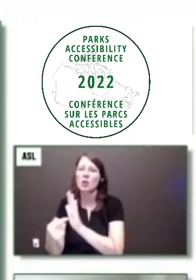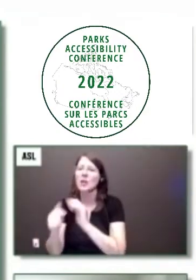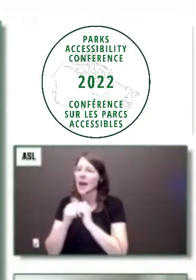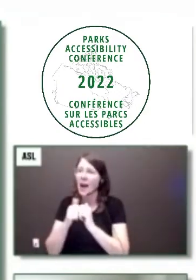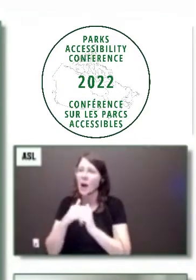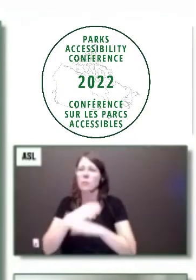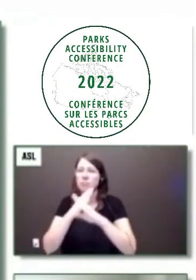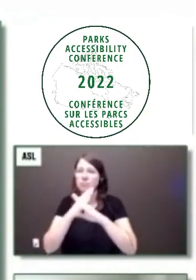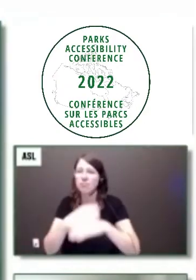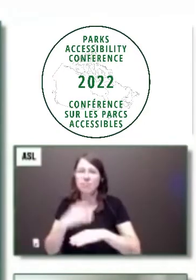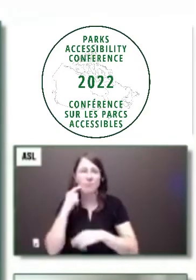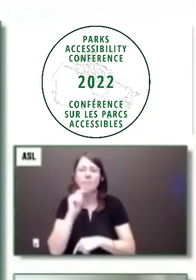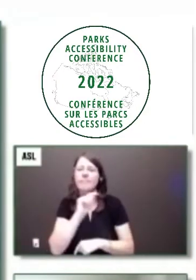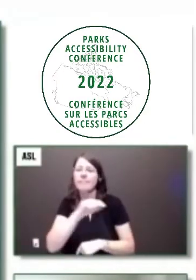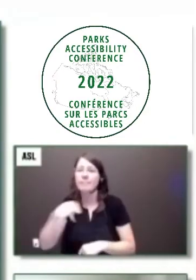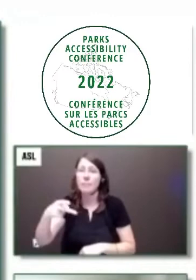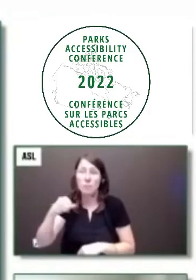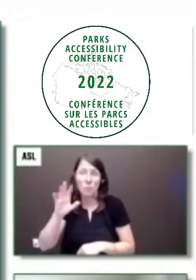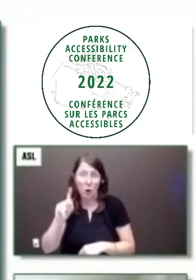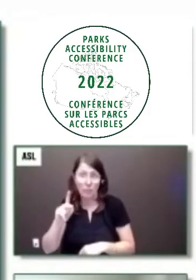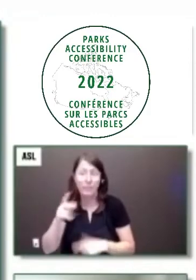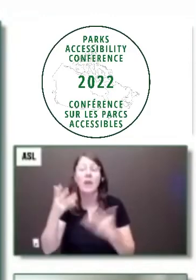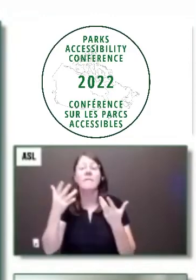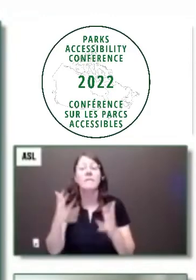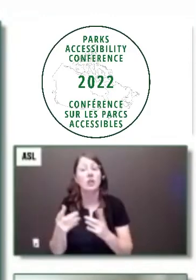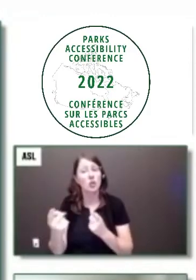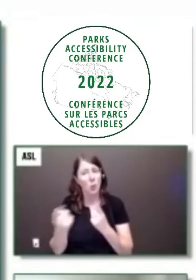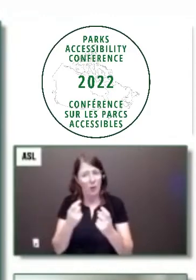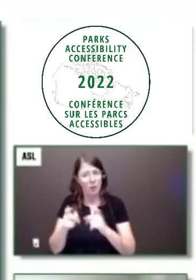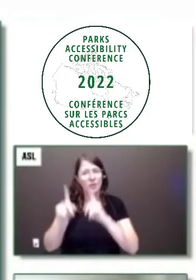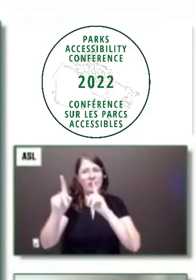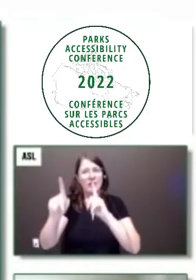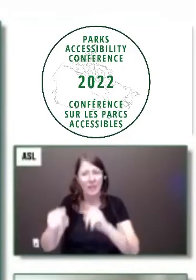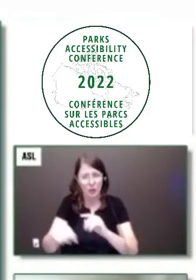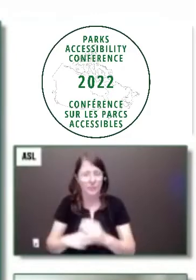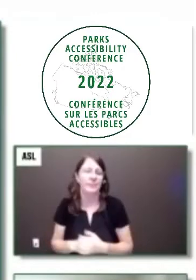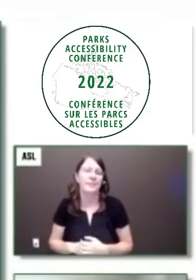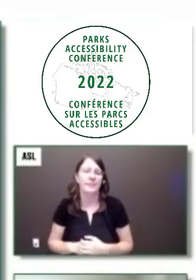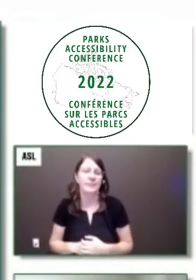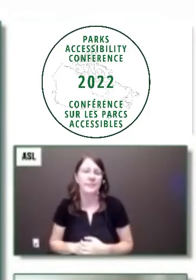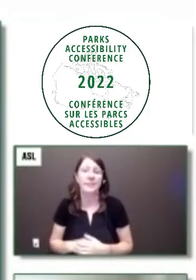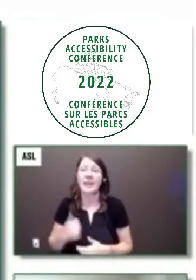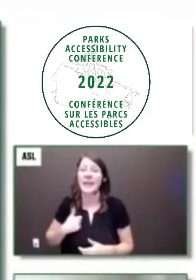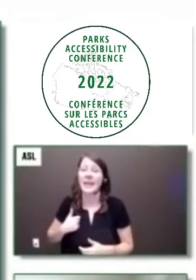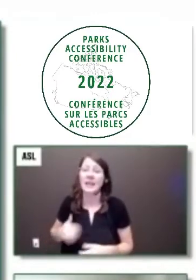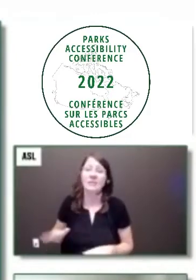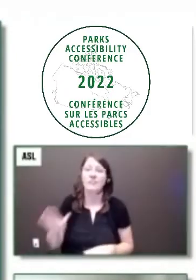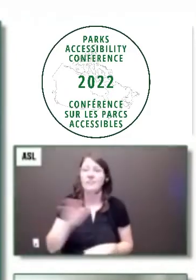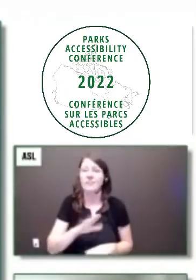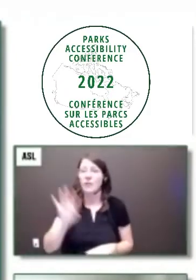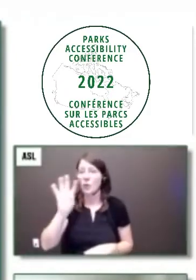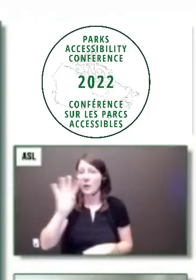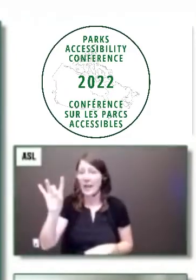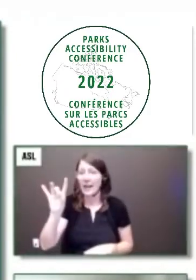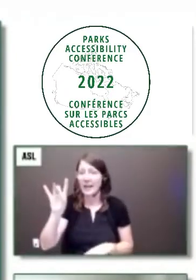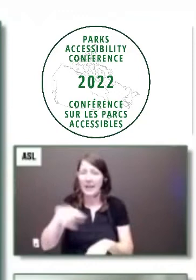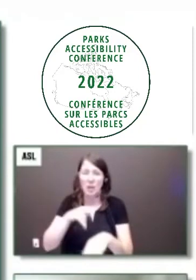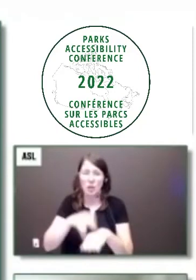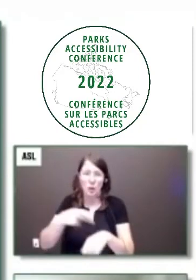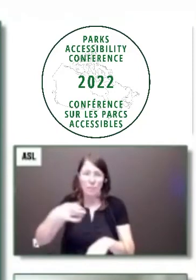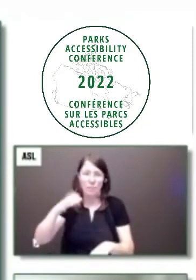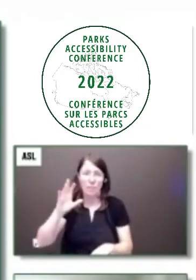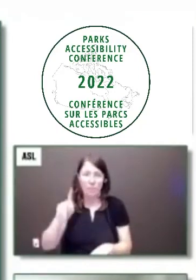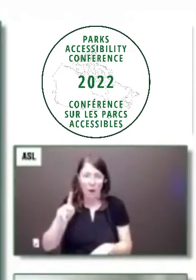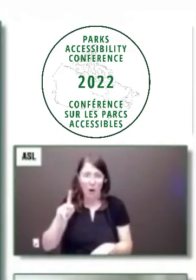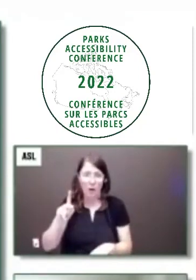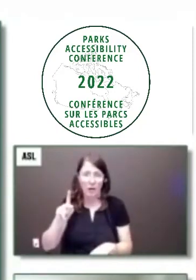time. Next slide. There are 48 national parks in Canada, covering over 300,000 square kilometers,